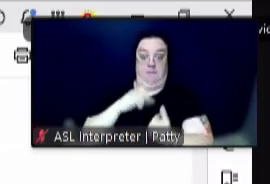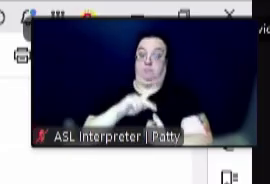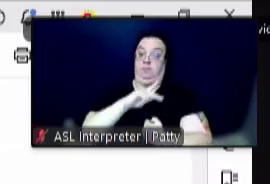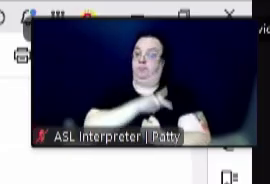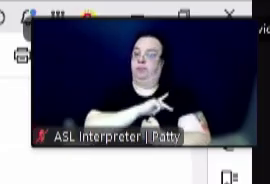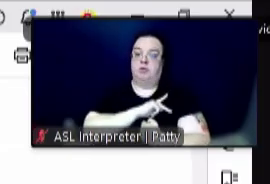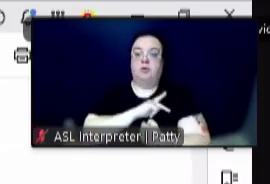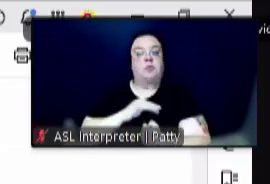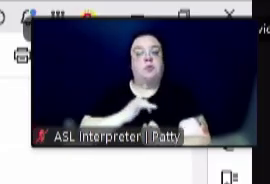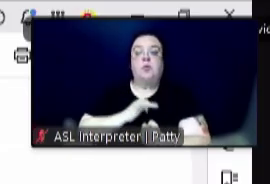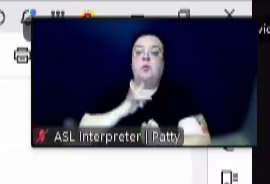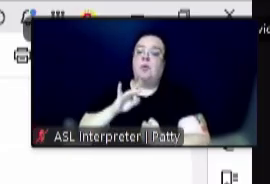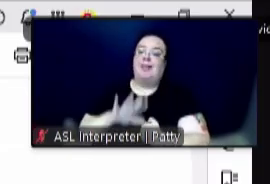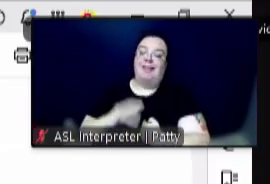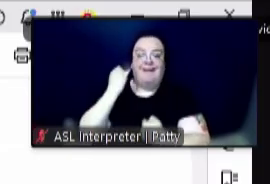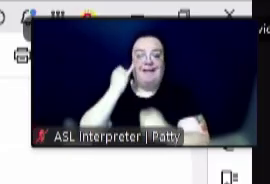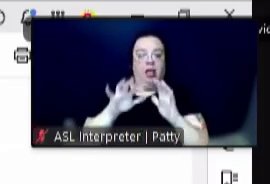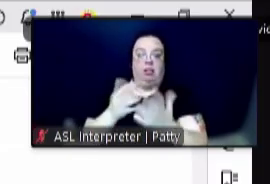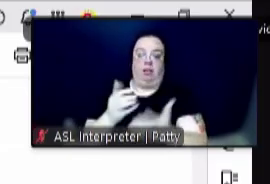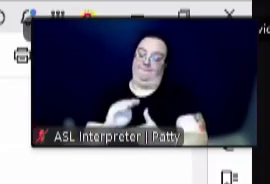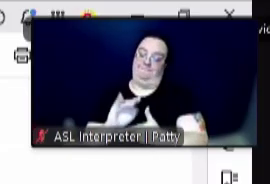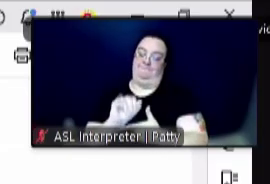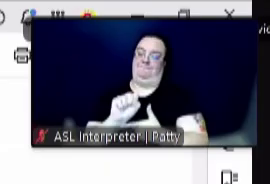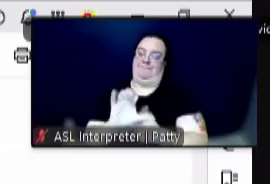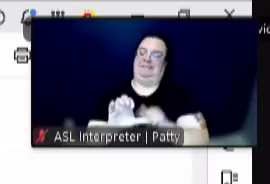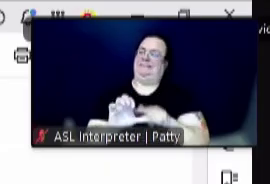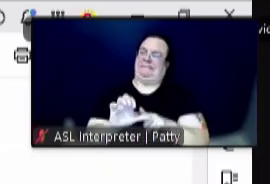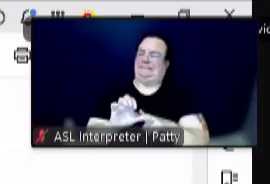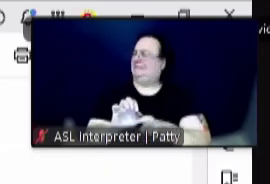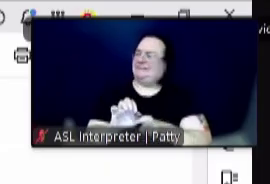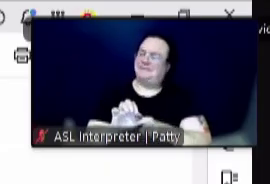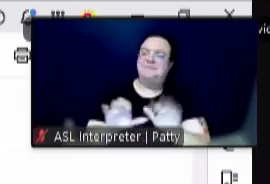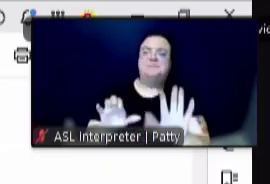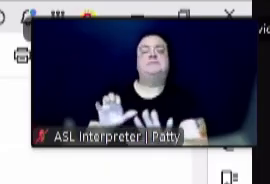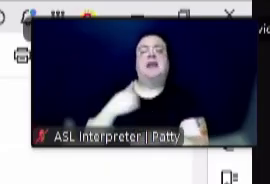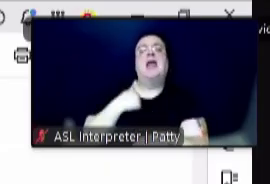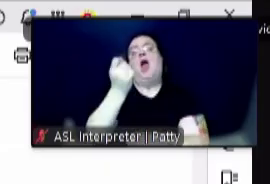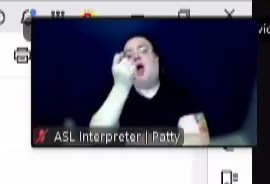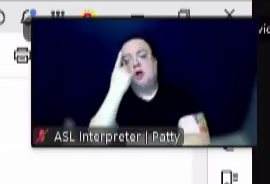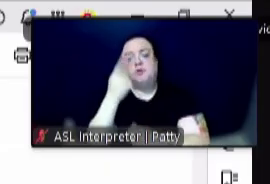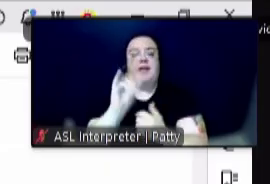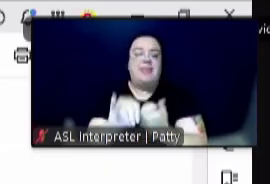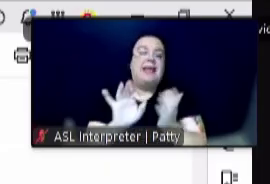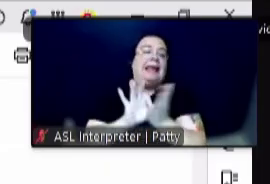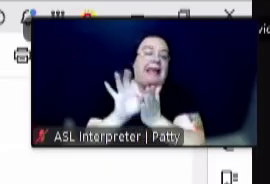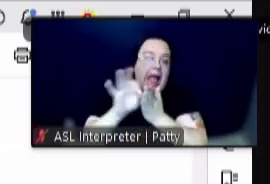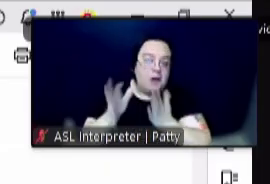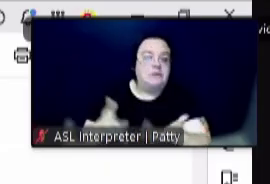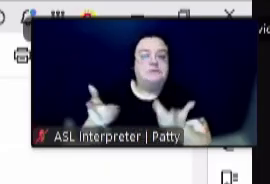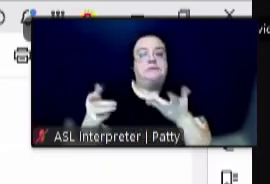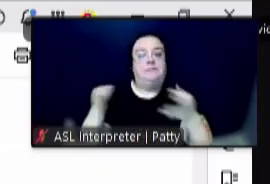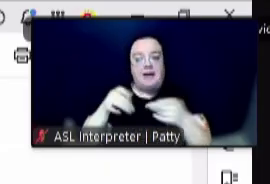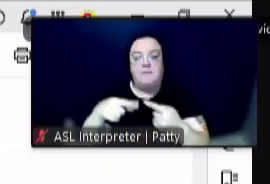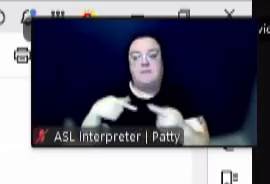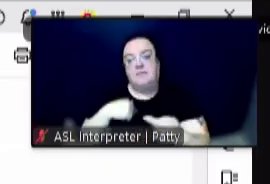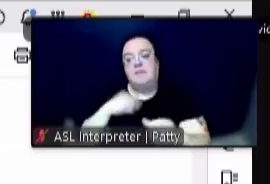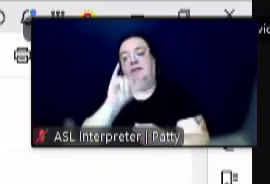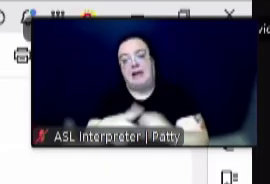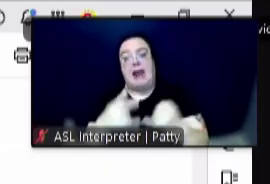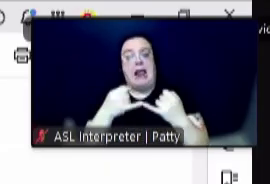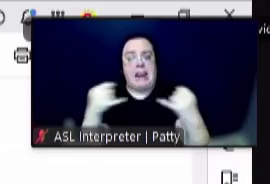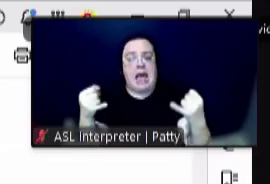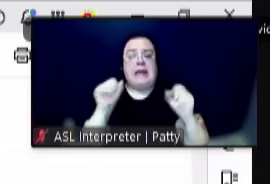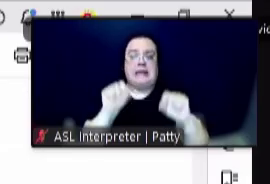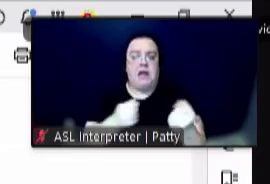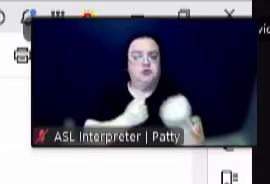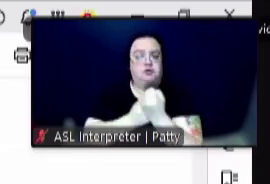like the idea of a category of miscellaneous. I understand it. The accountants have explained to me that it is a justified line item,